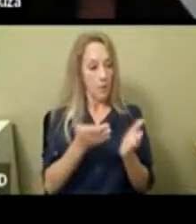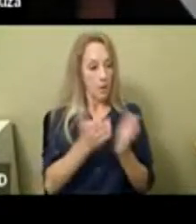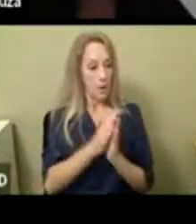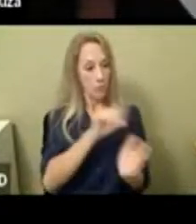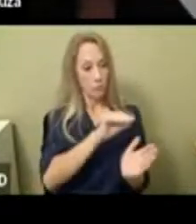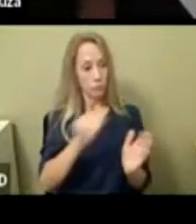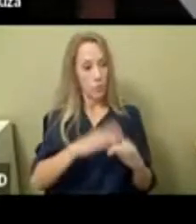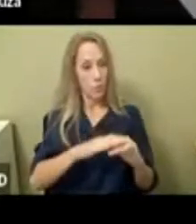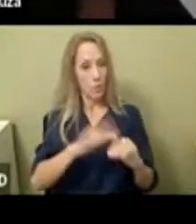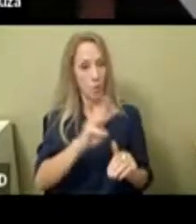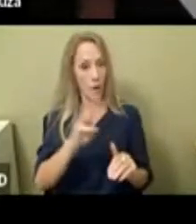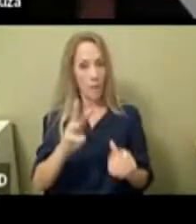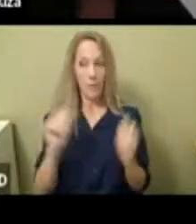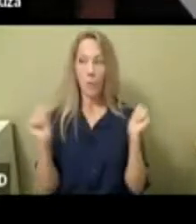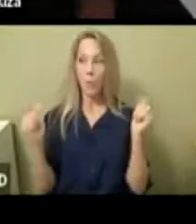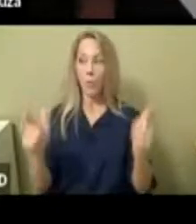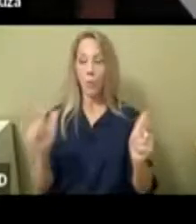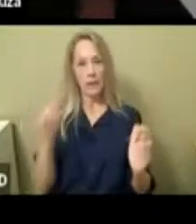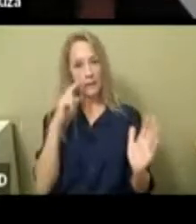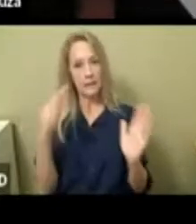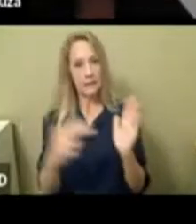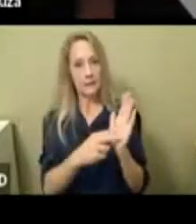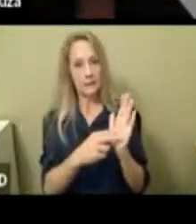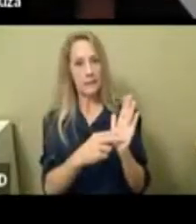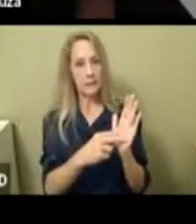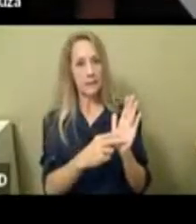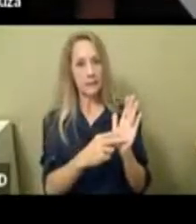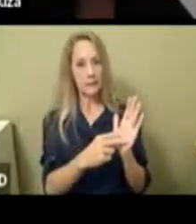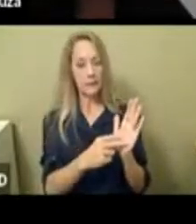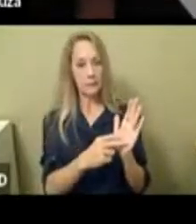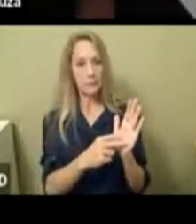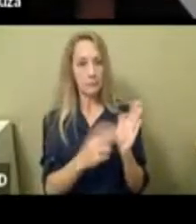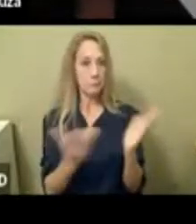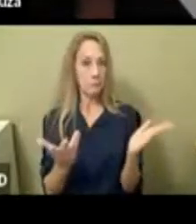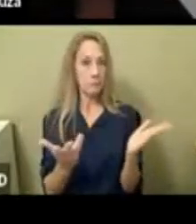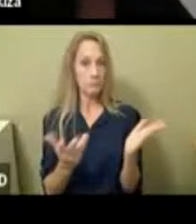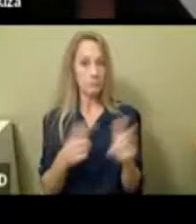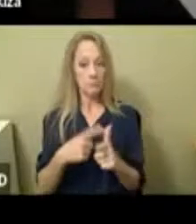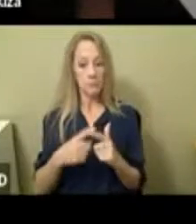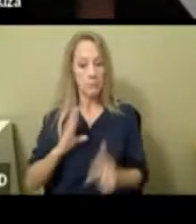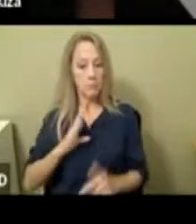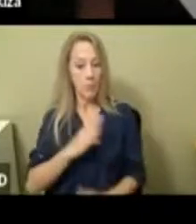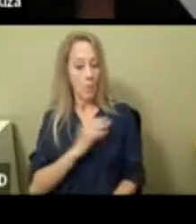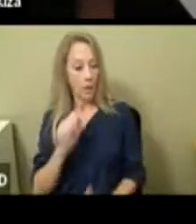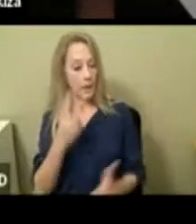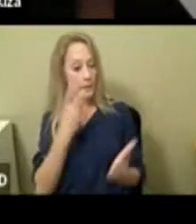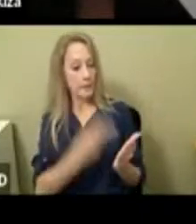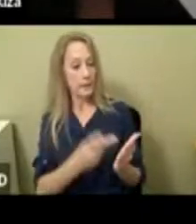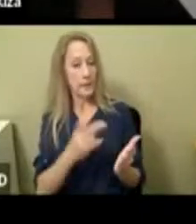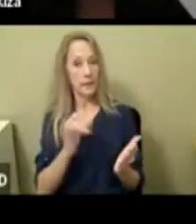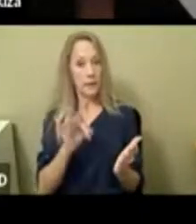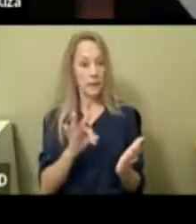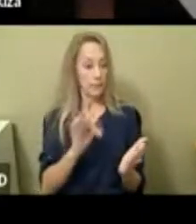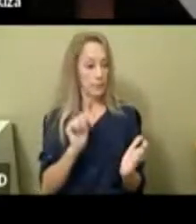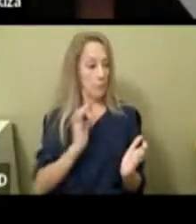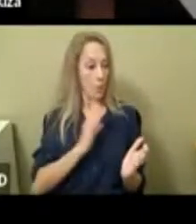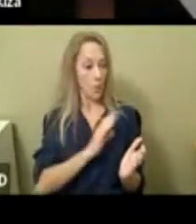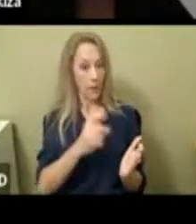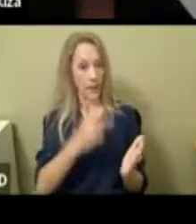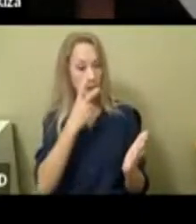where everybody can see it, and then board members can see it, the public can see it.